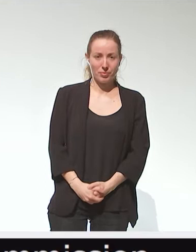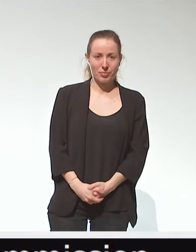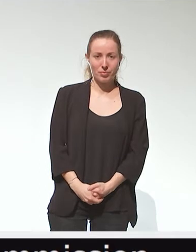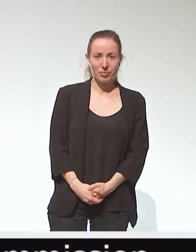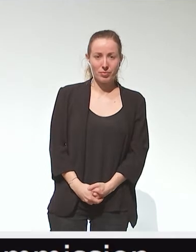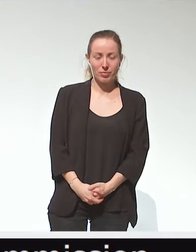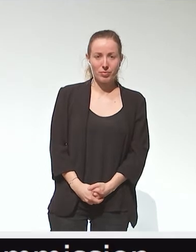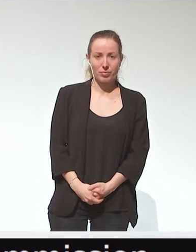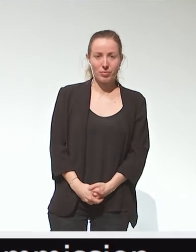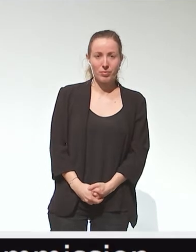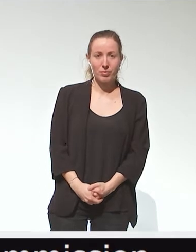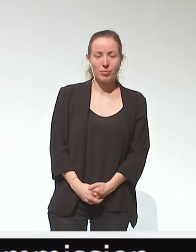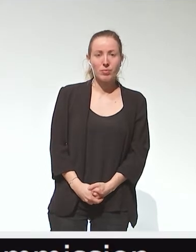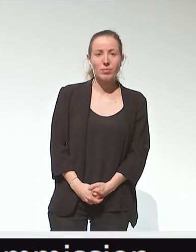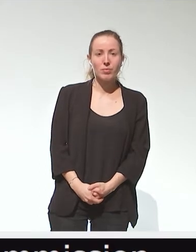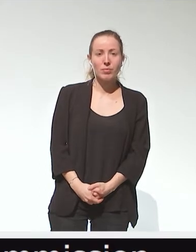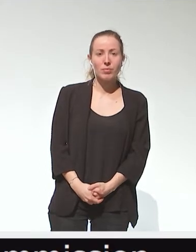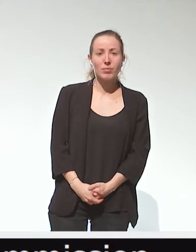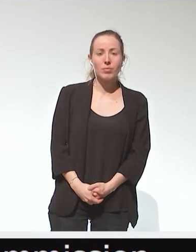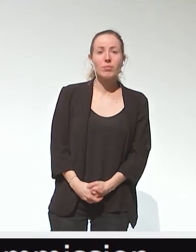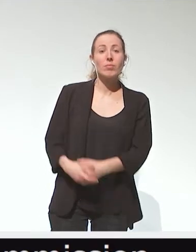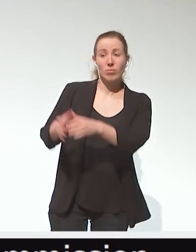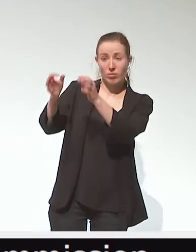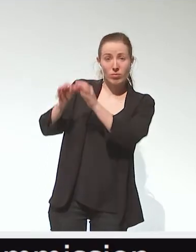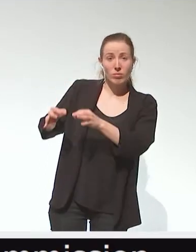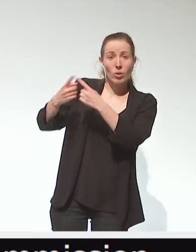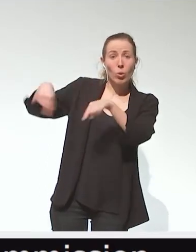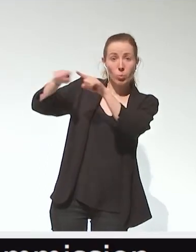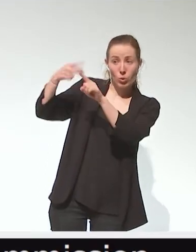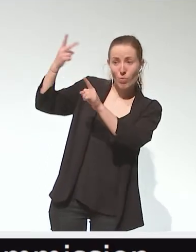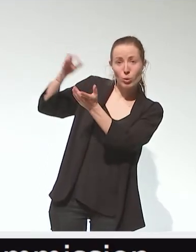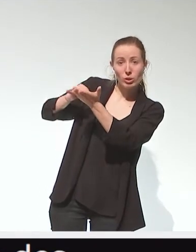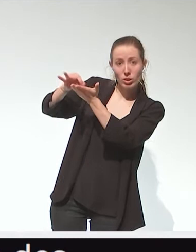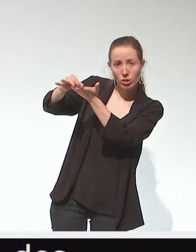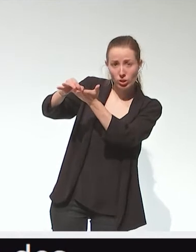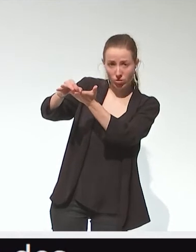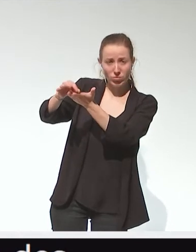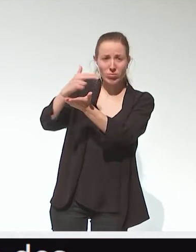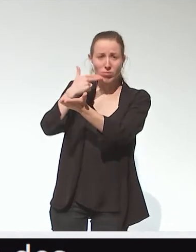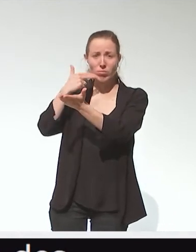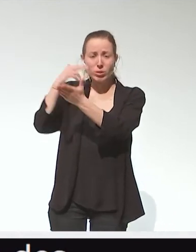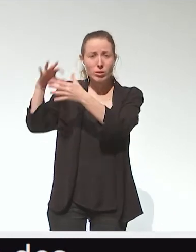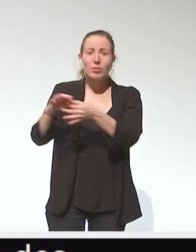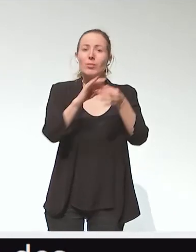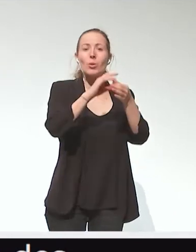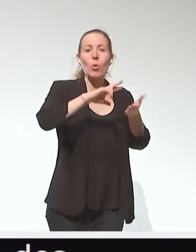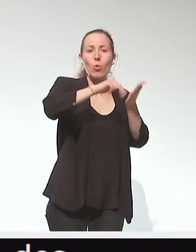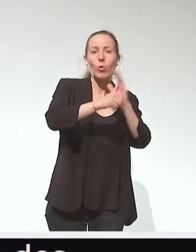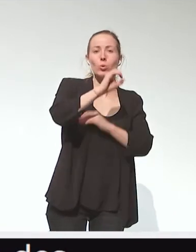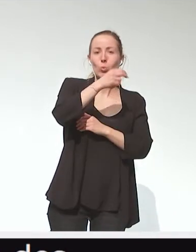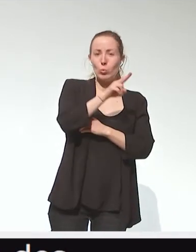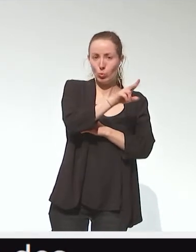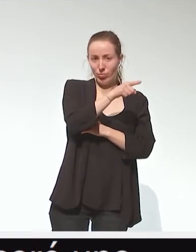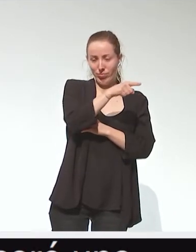The European Commission has developed a very good strategy, which is in line with